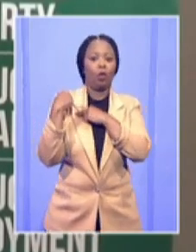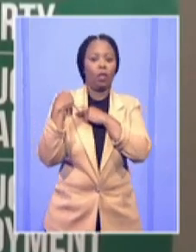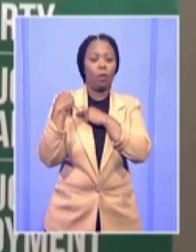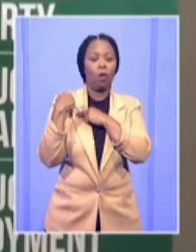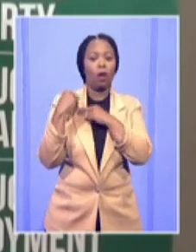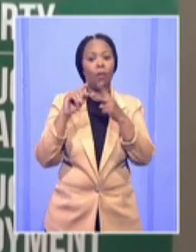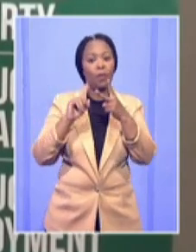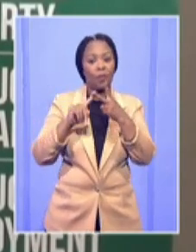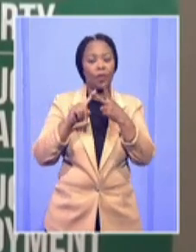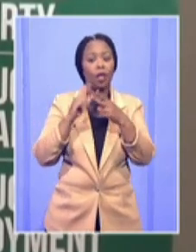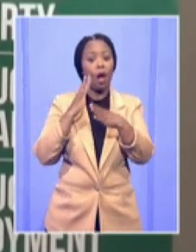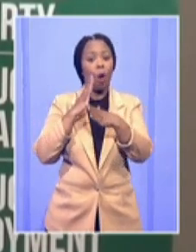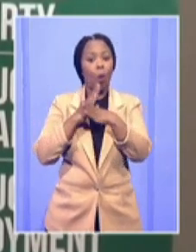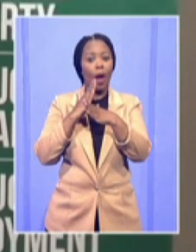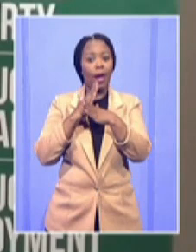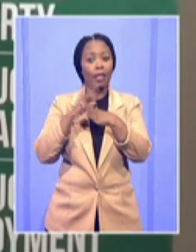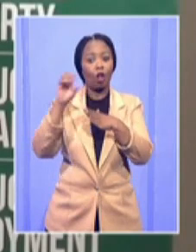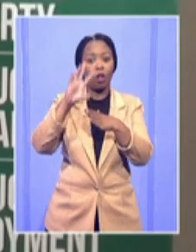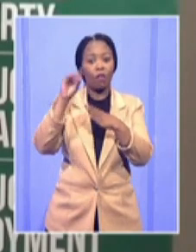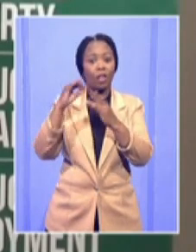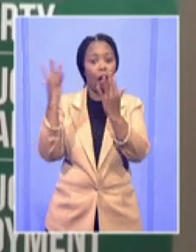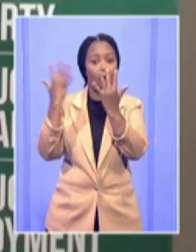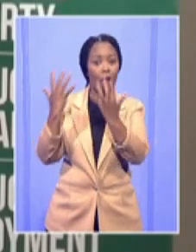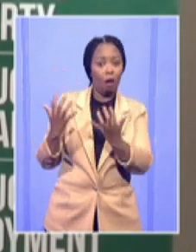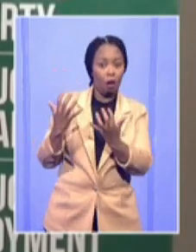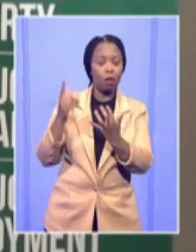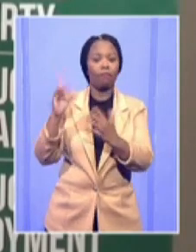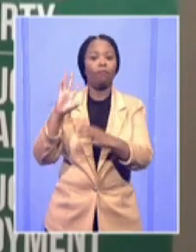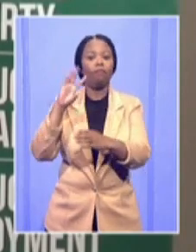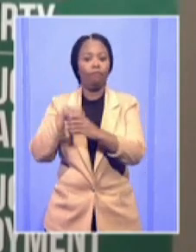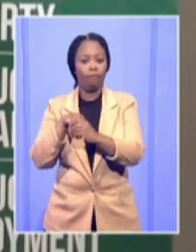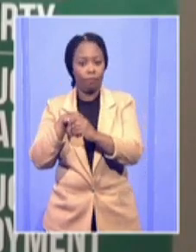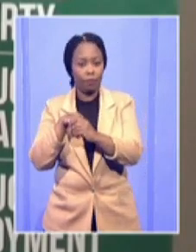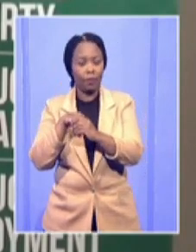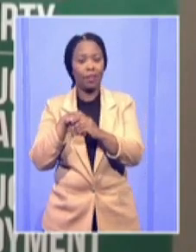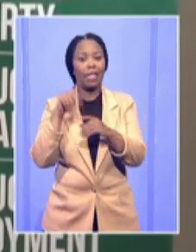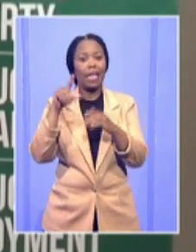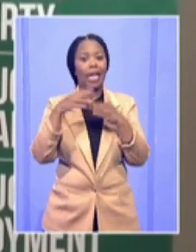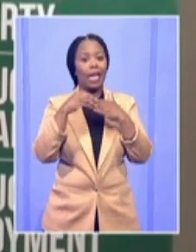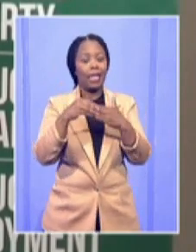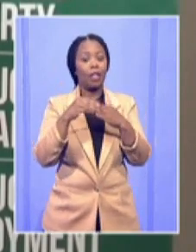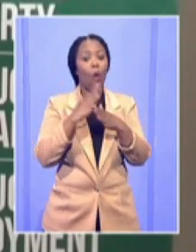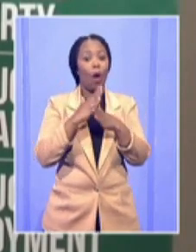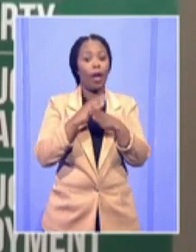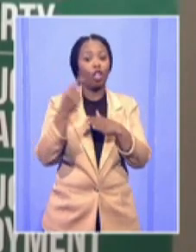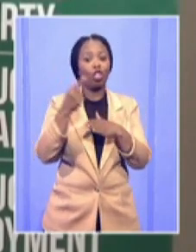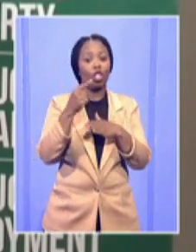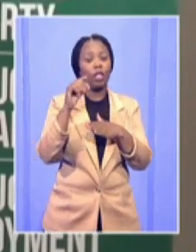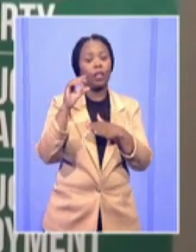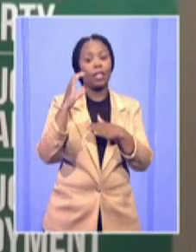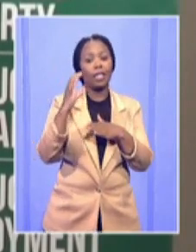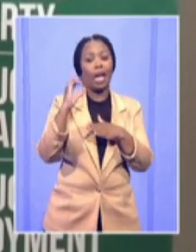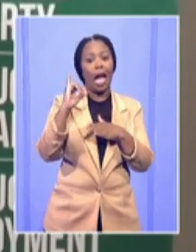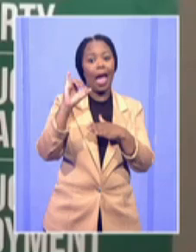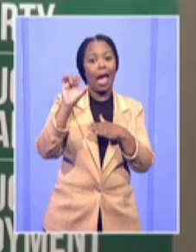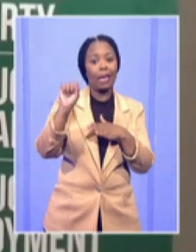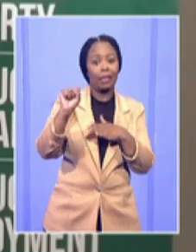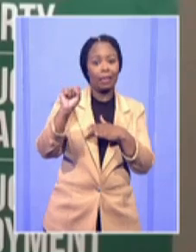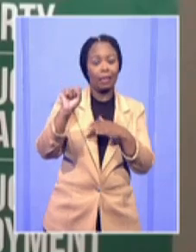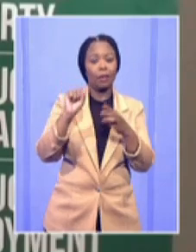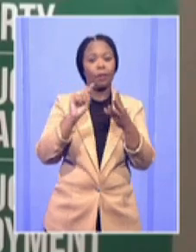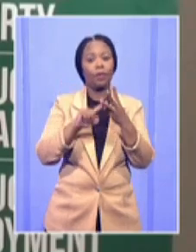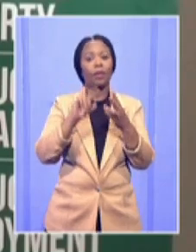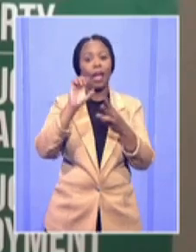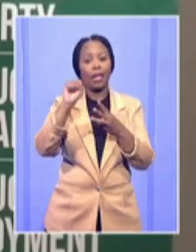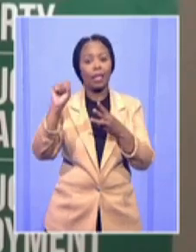is done by Statistics South Africa. He leads the work that is done by GCIS. He leads the work that is done by